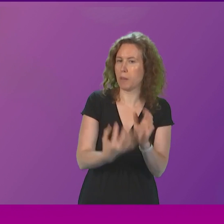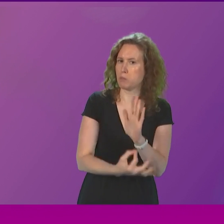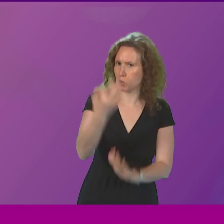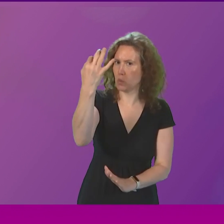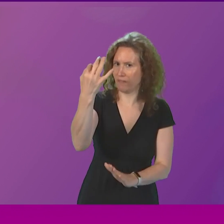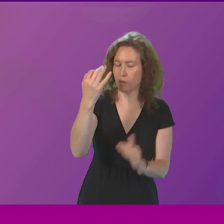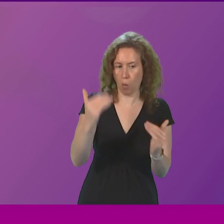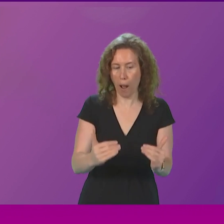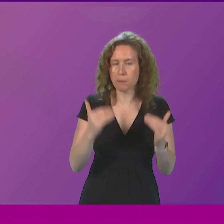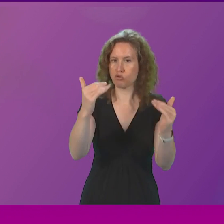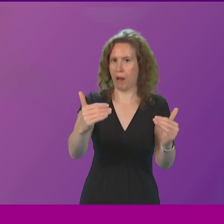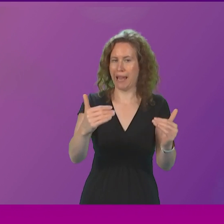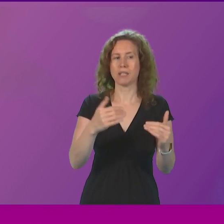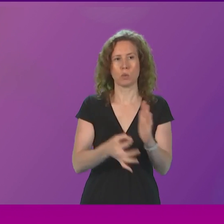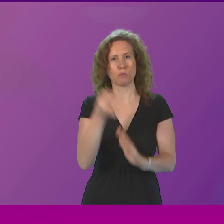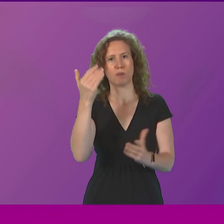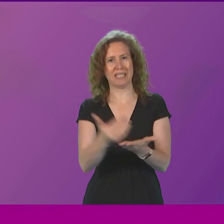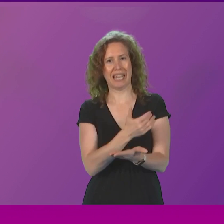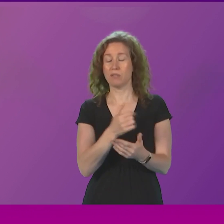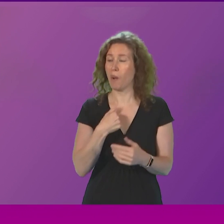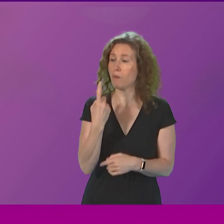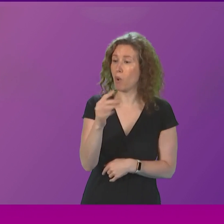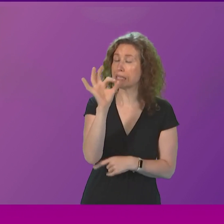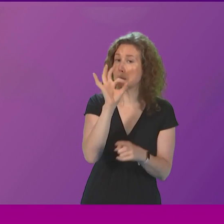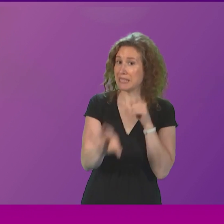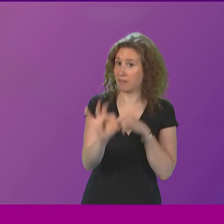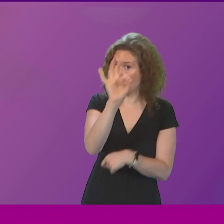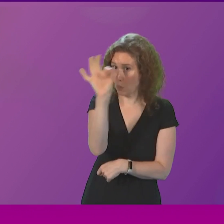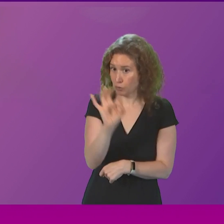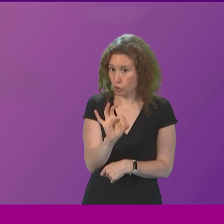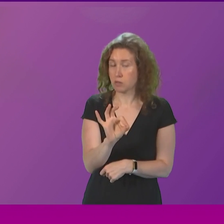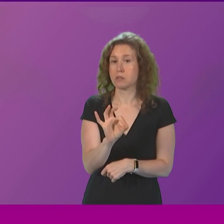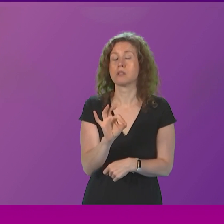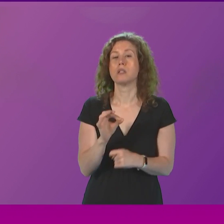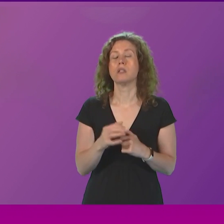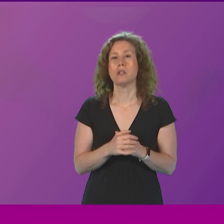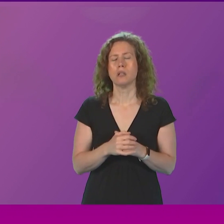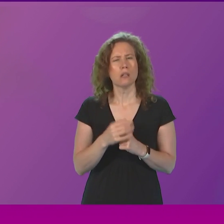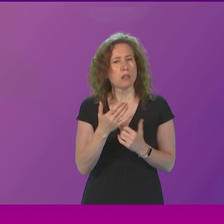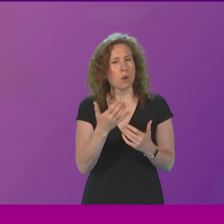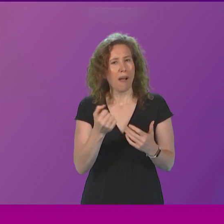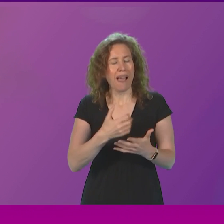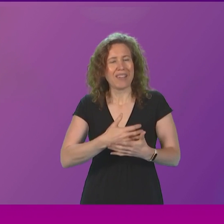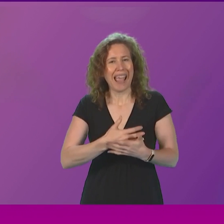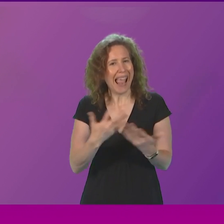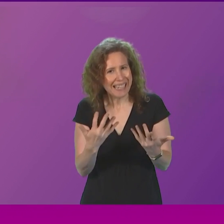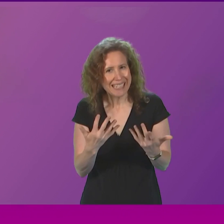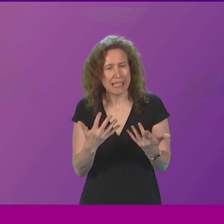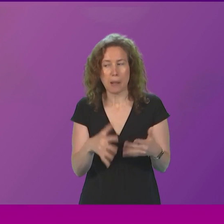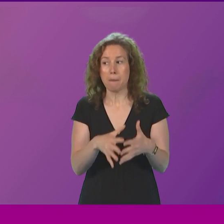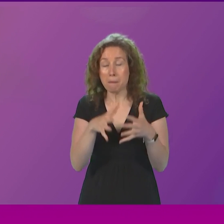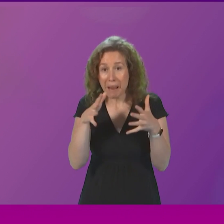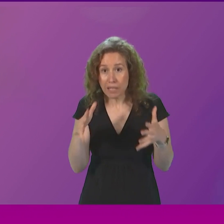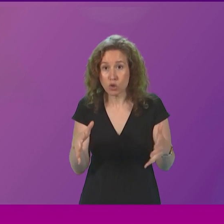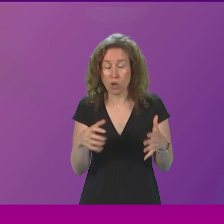and investment, First Minister. So I have a very specific question to ask you this afternoon. Are there any major